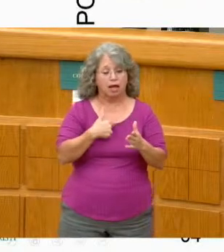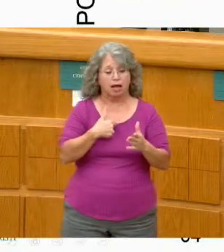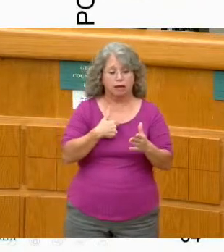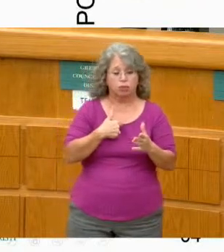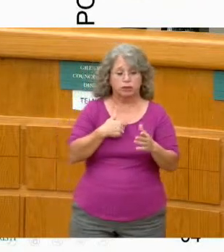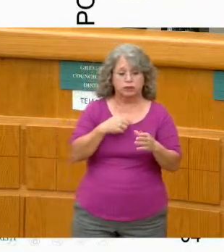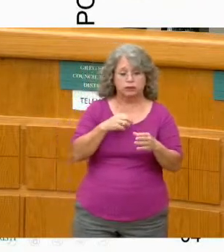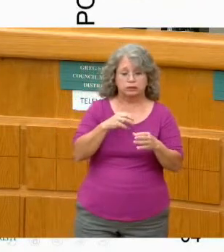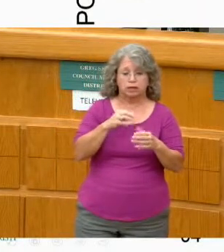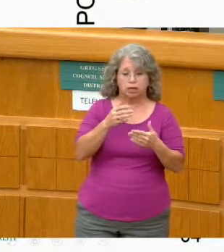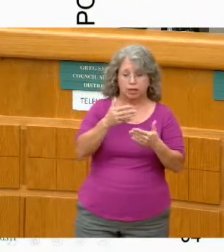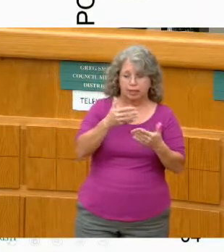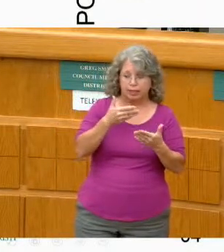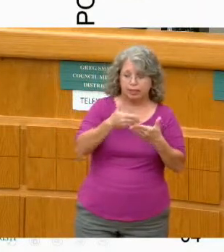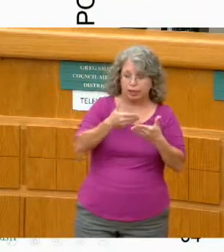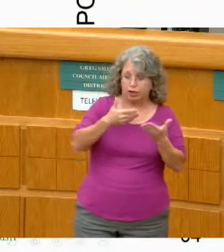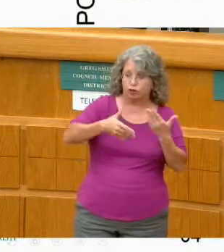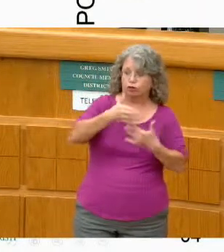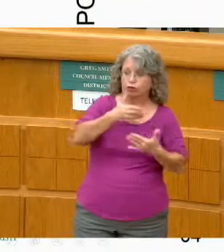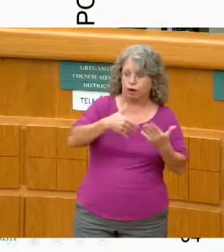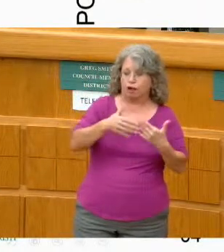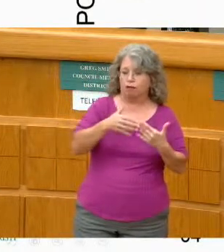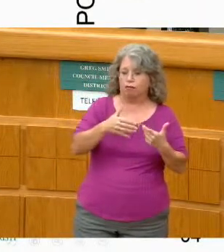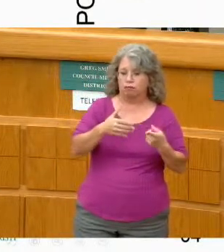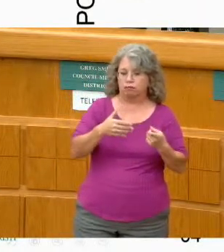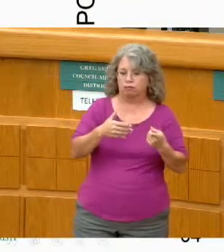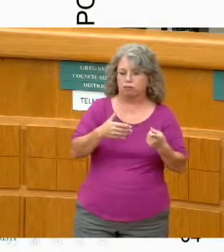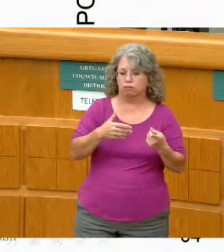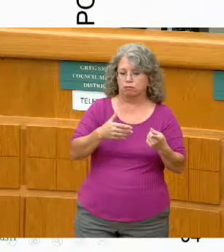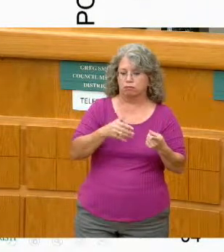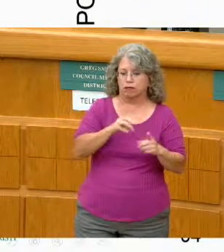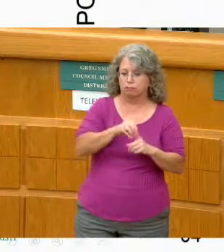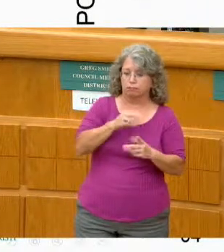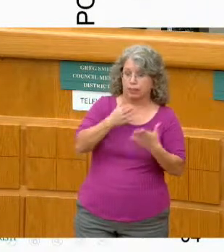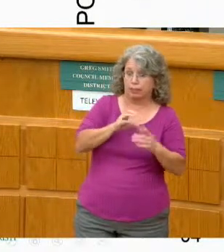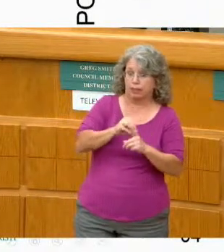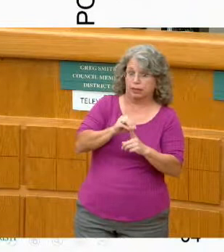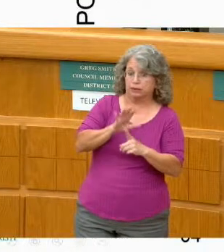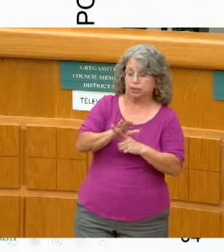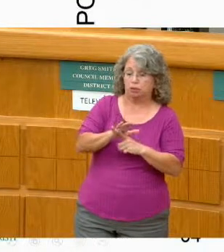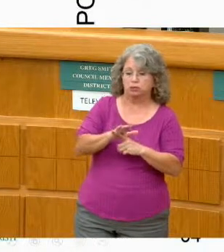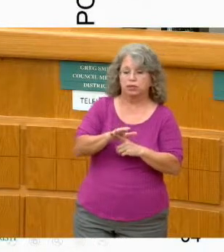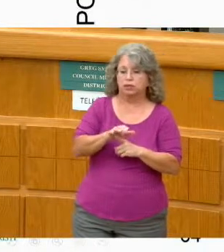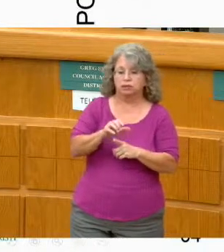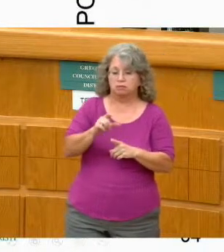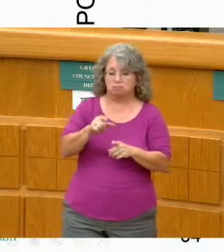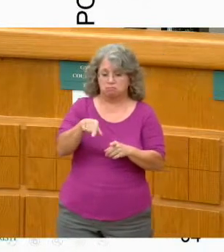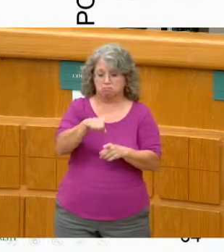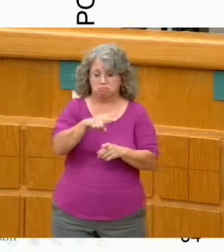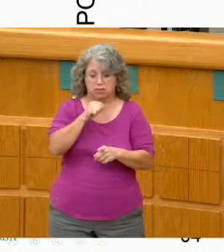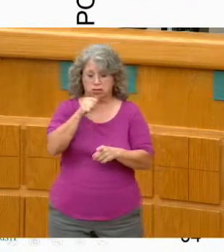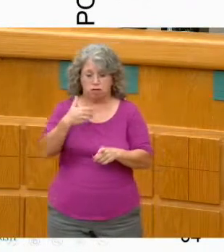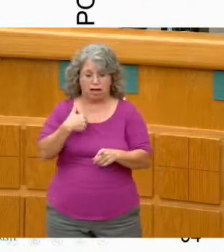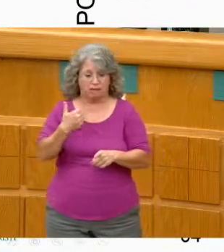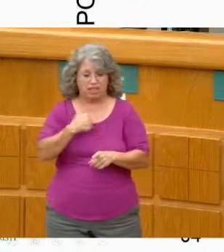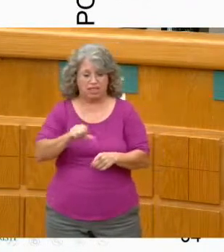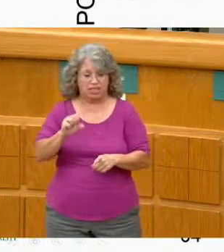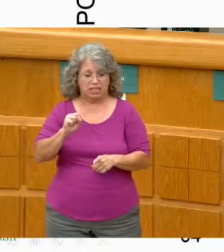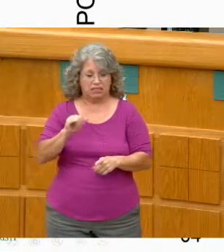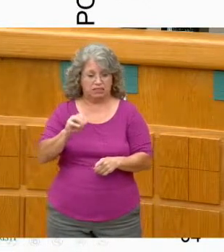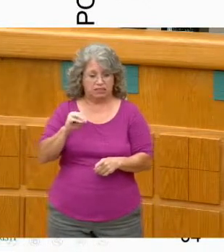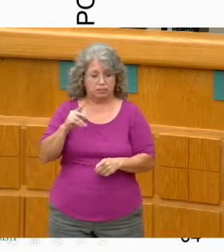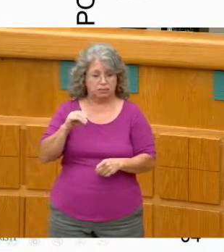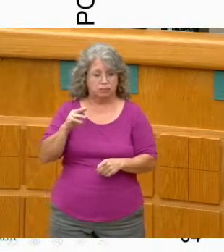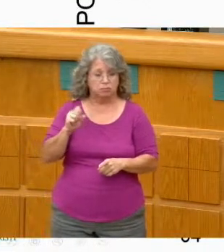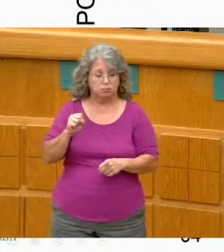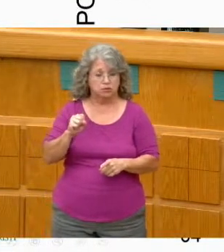with, they're able to get tested at the mobile testing facility if they don't have any symptoms. But for anybody that I had close contact